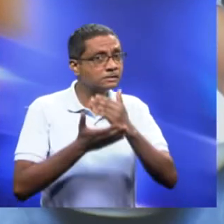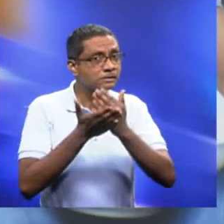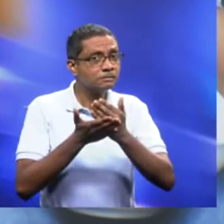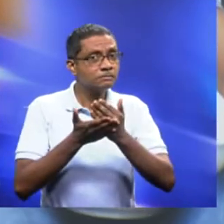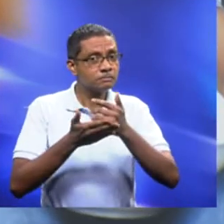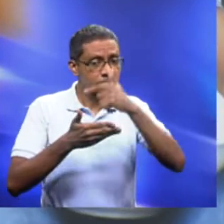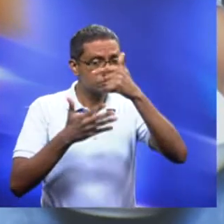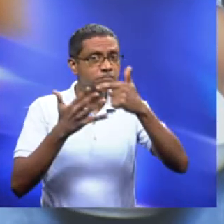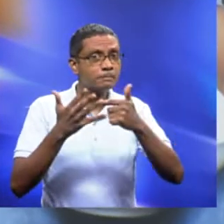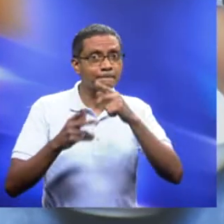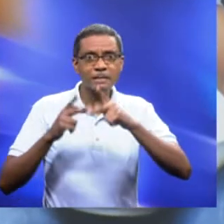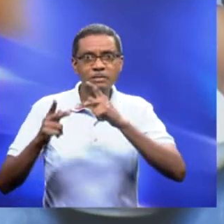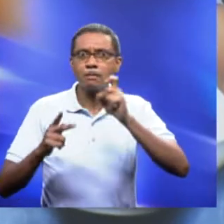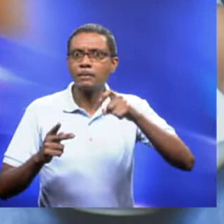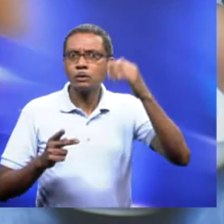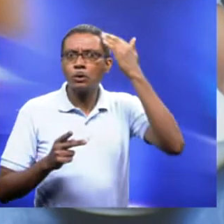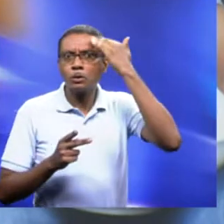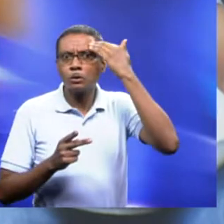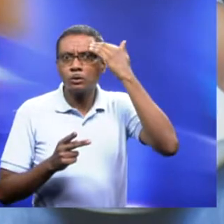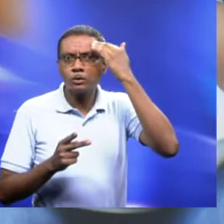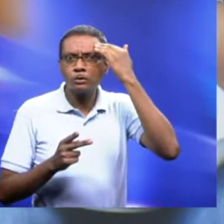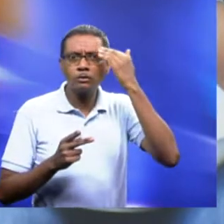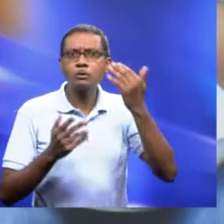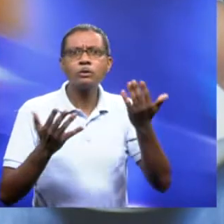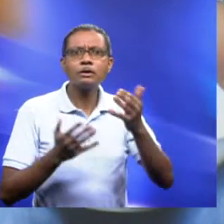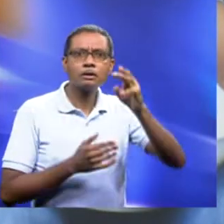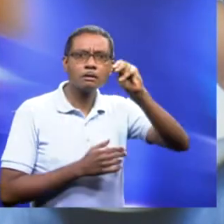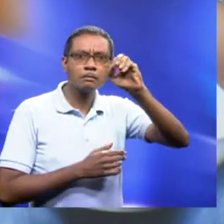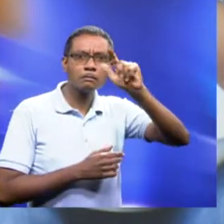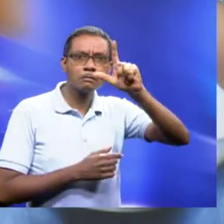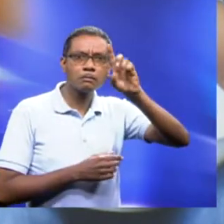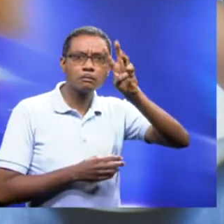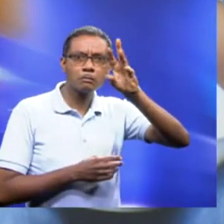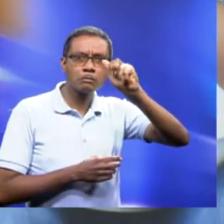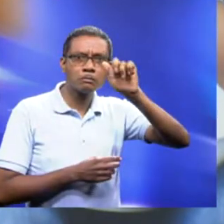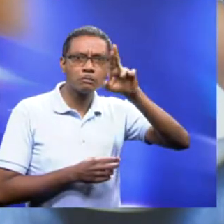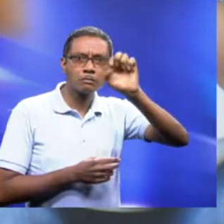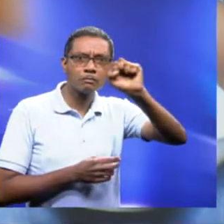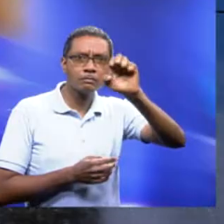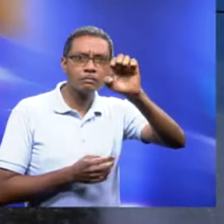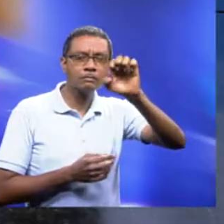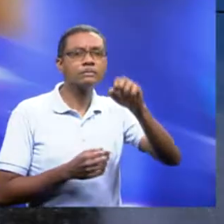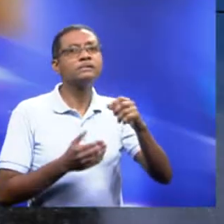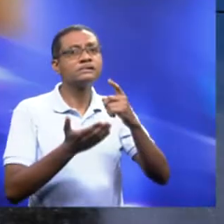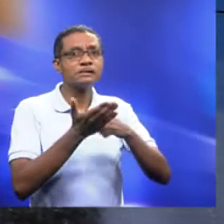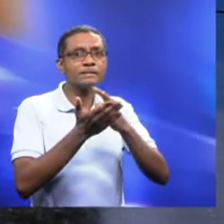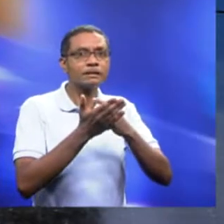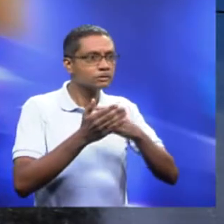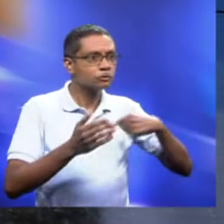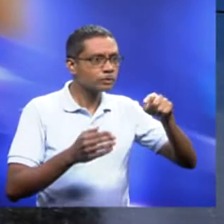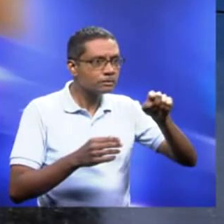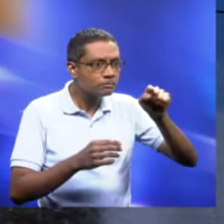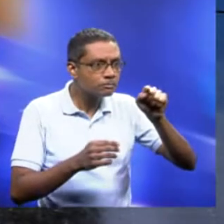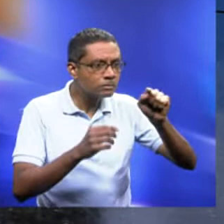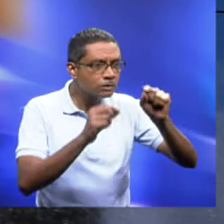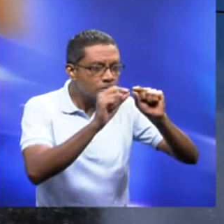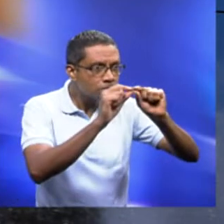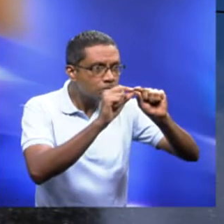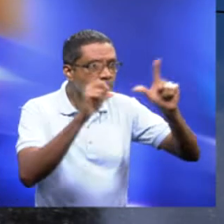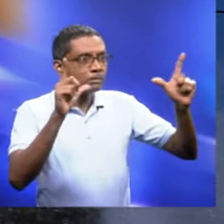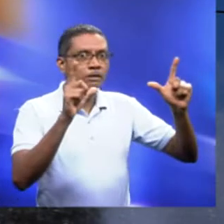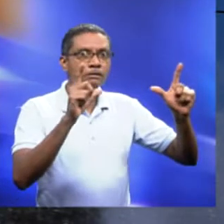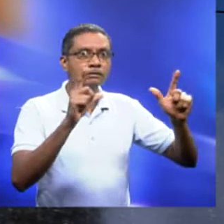aware of. In terms of malware, sometimes we open attachments that we